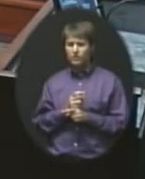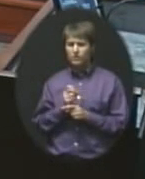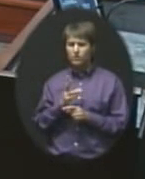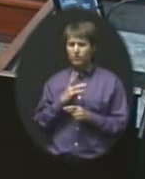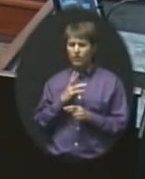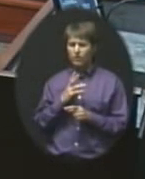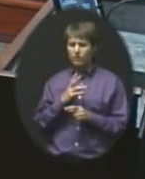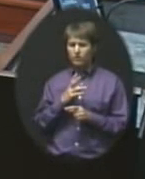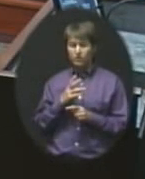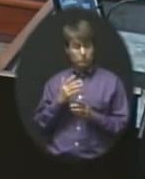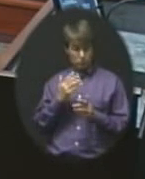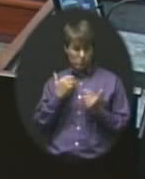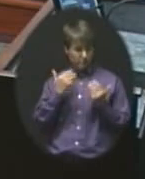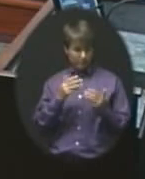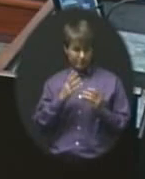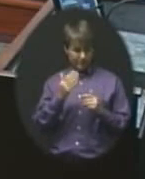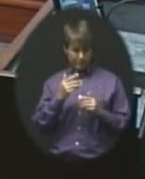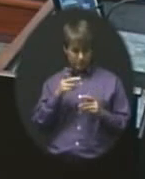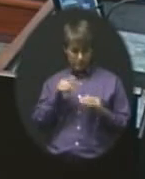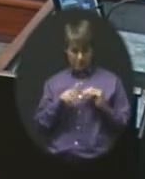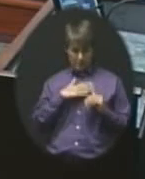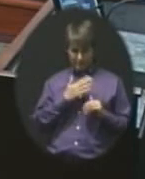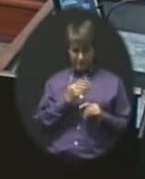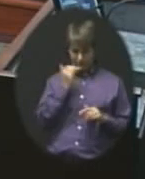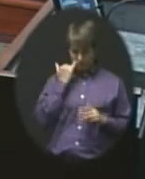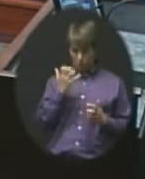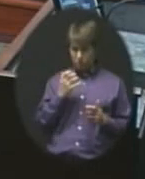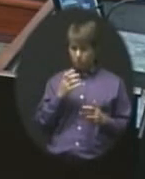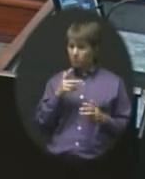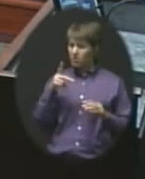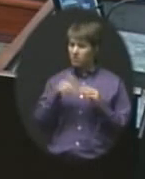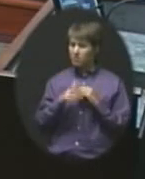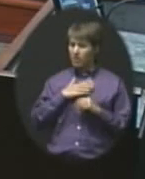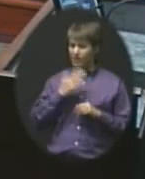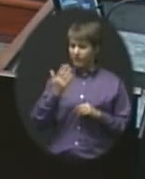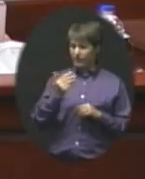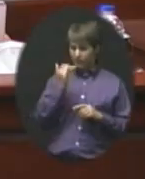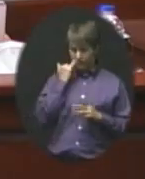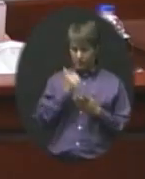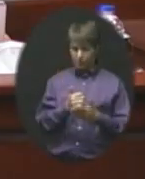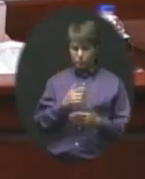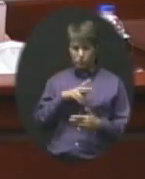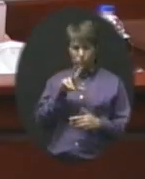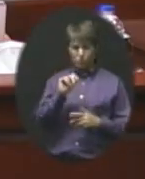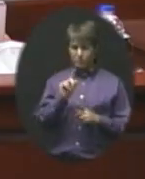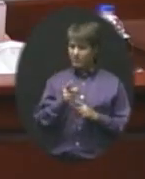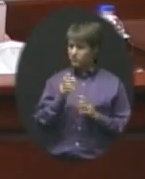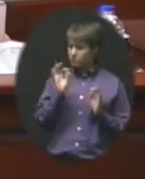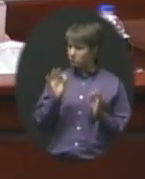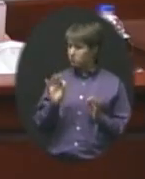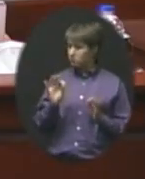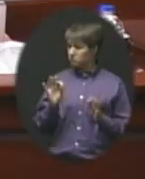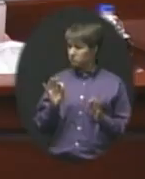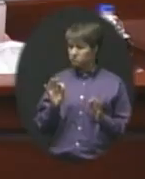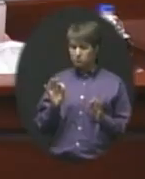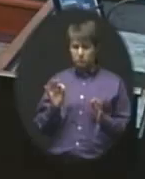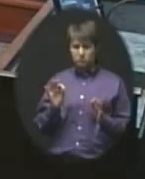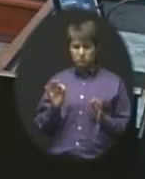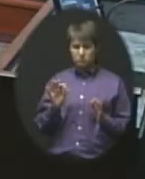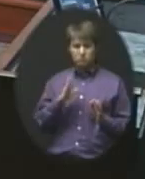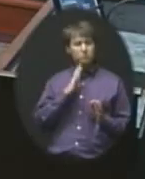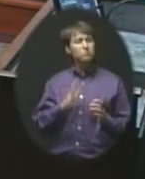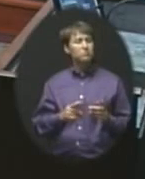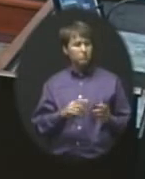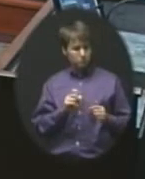15 if you want to go 15. What? I'll cut mine to 15 if that helps, and we'll go 30 minutes. We're good. We're fine.